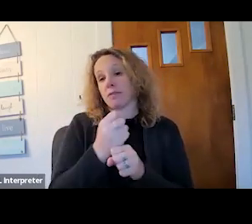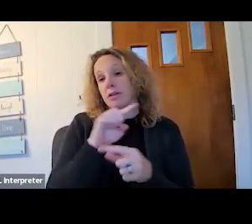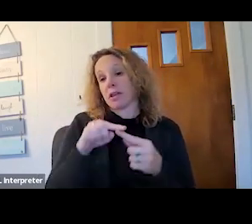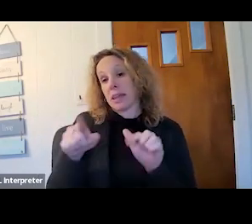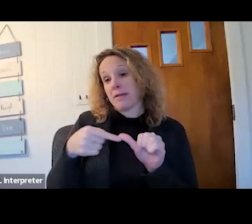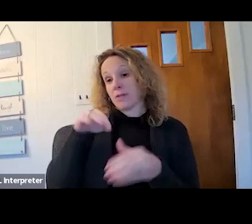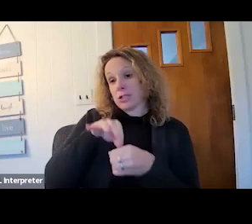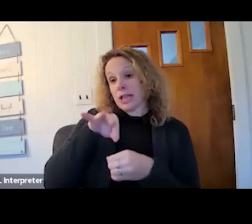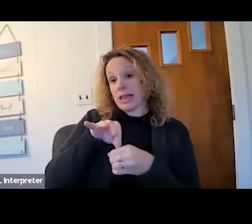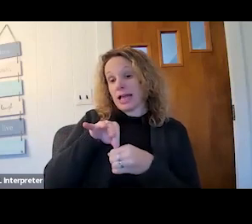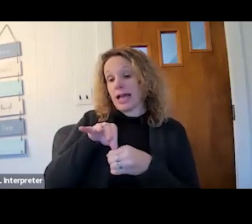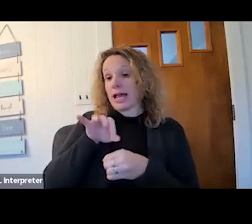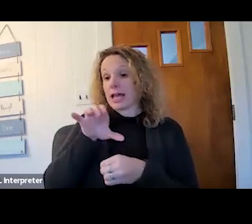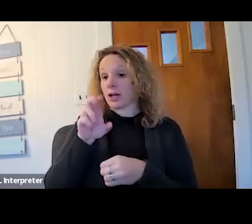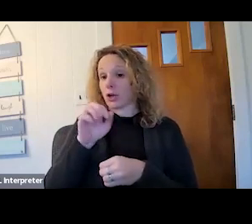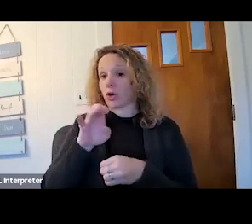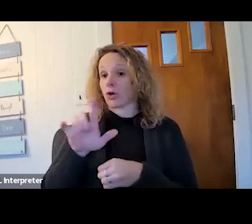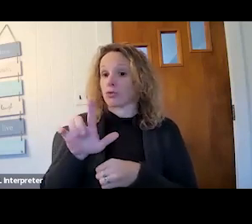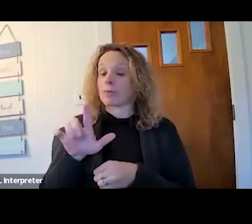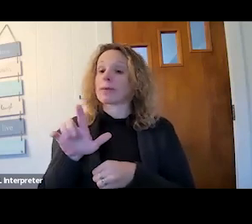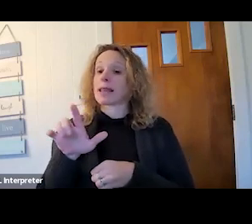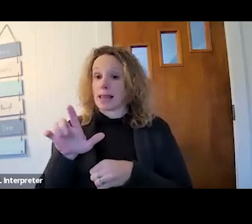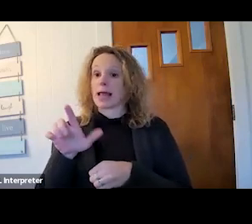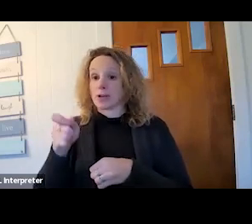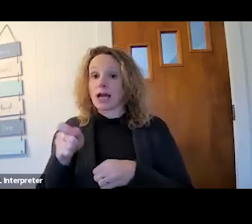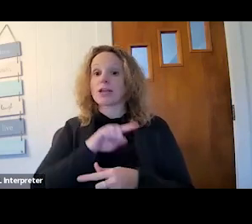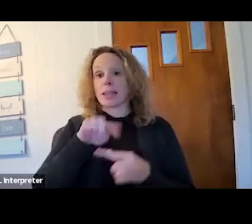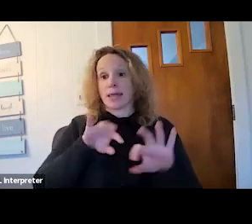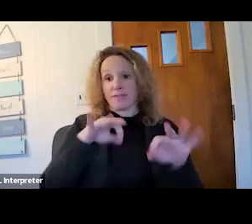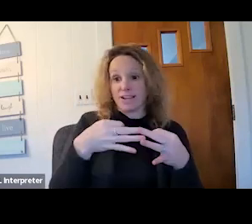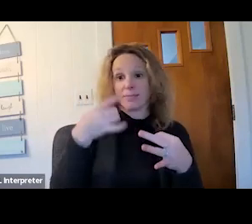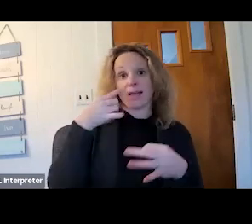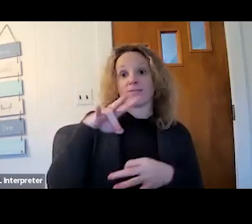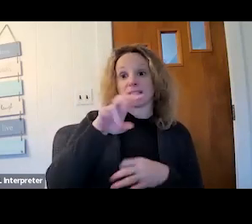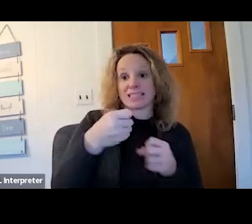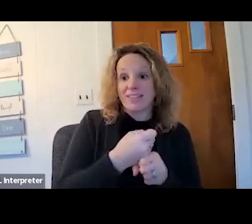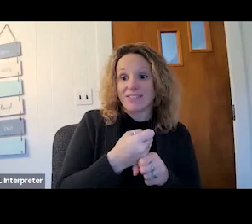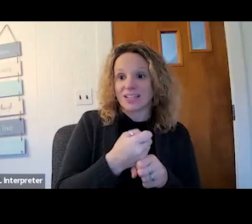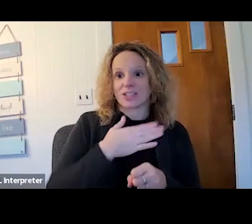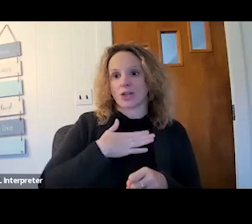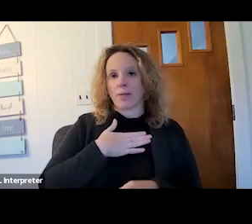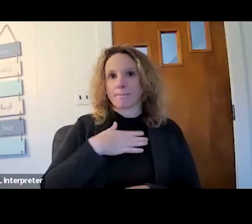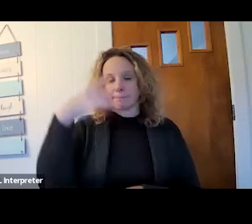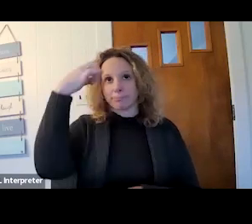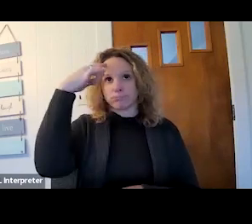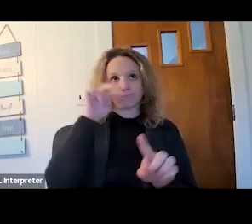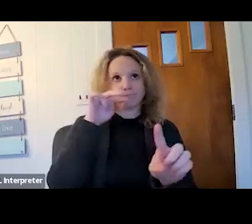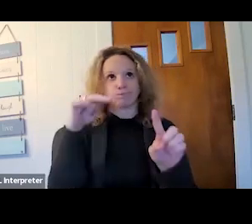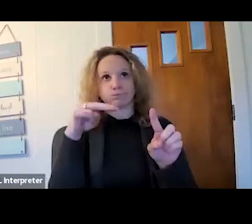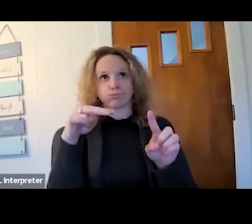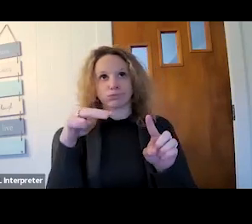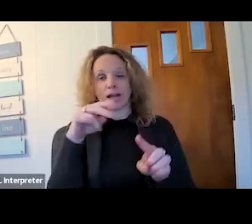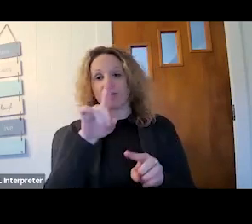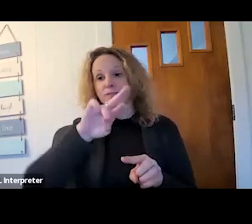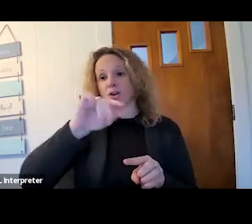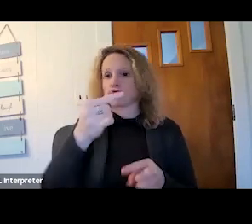I sat on the criminal bench, and then for 4 years. And then I was on the family bench for 7 years. So my mind frame when coming into drug court